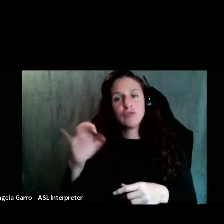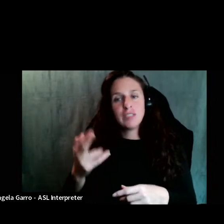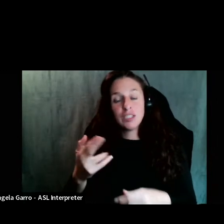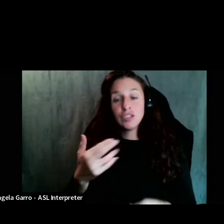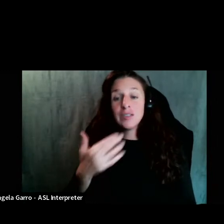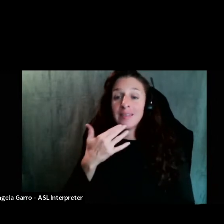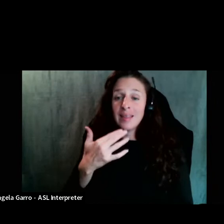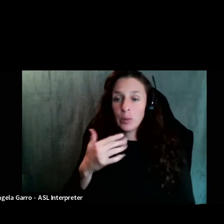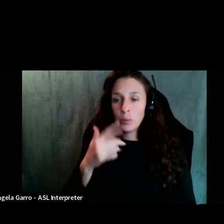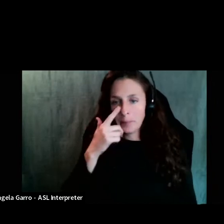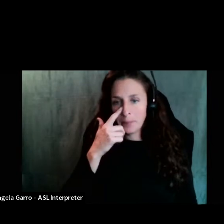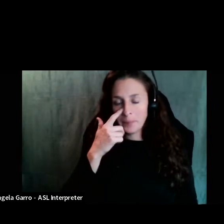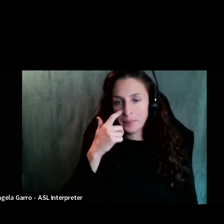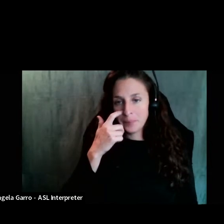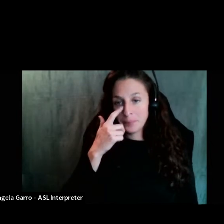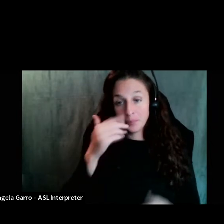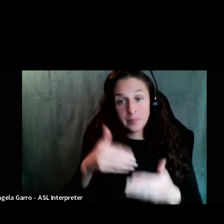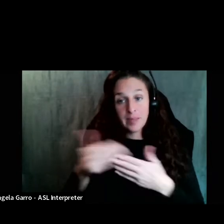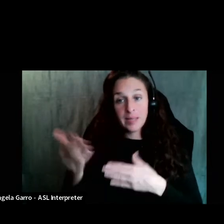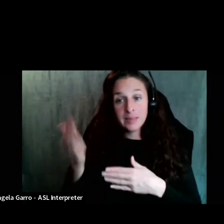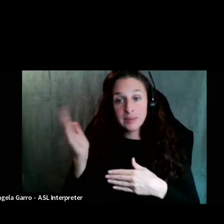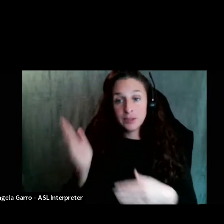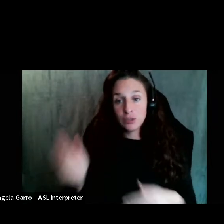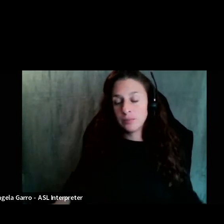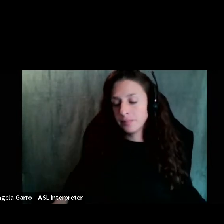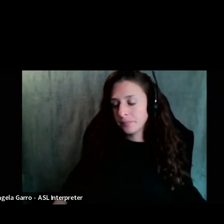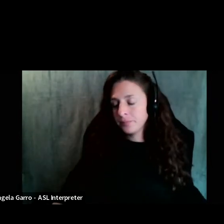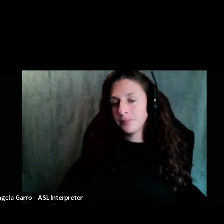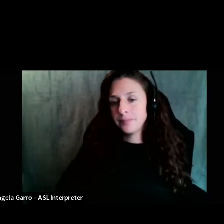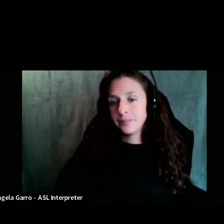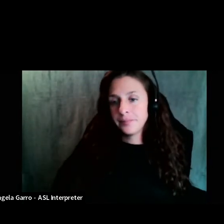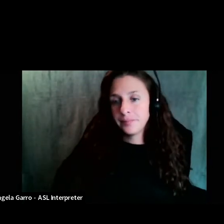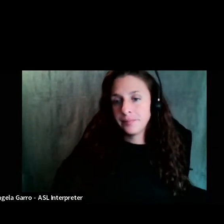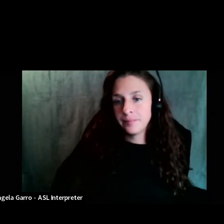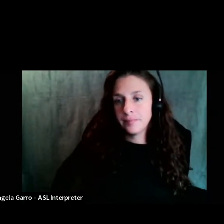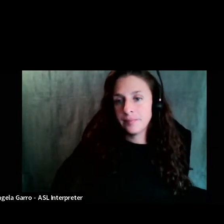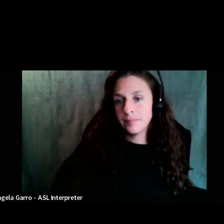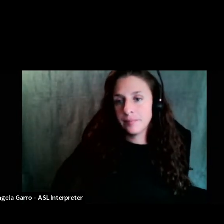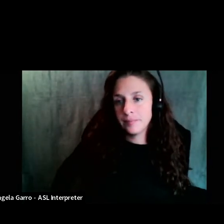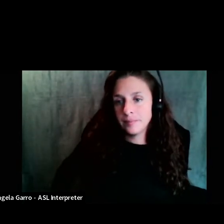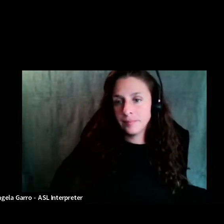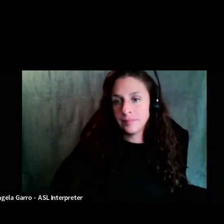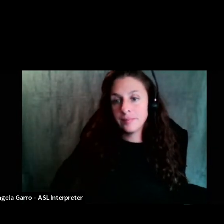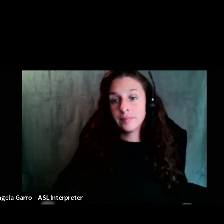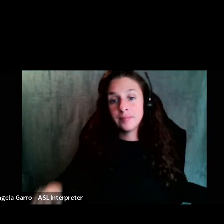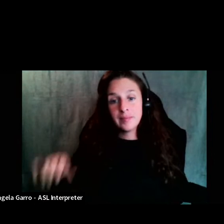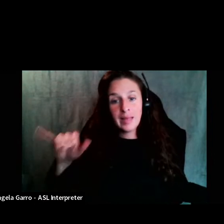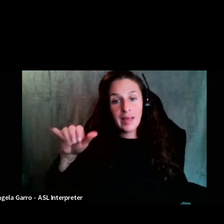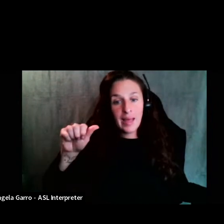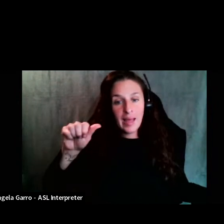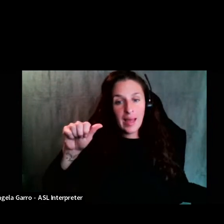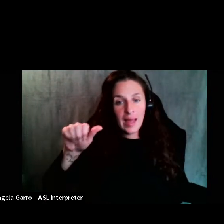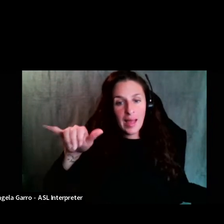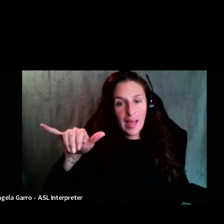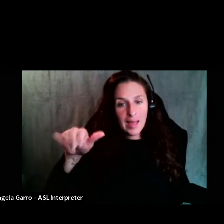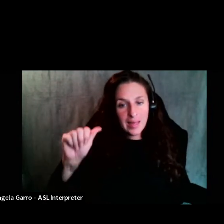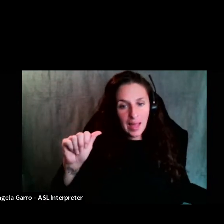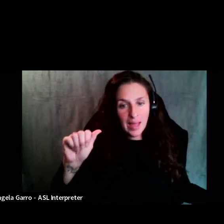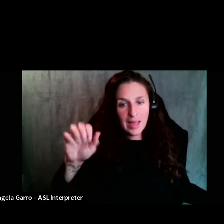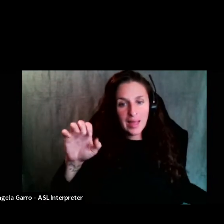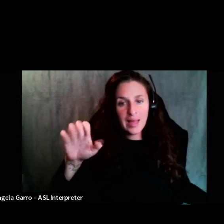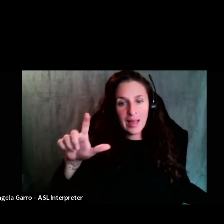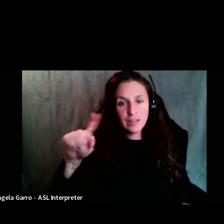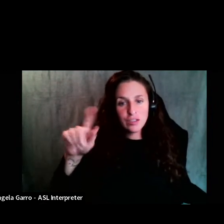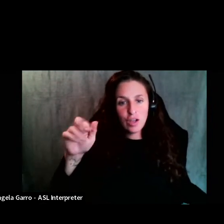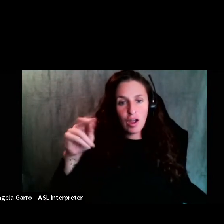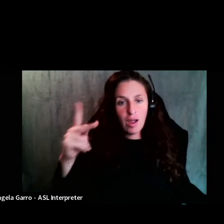you. Our next speaker is Aya Elzarka. I hope I said that right. Close.